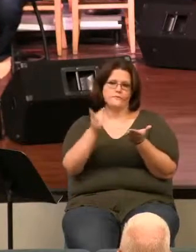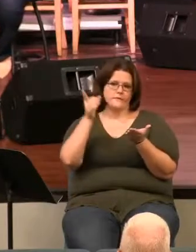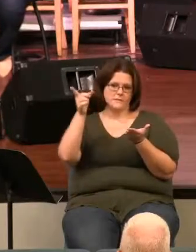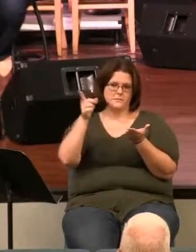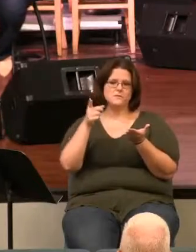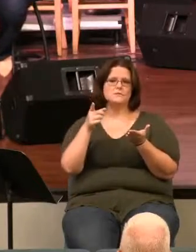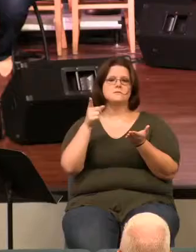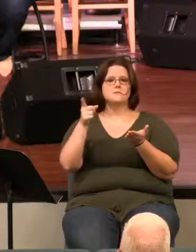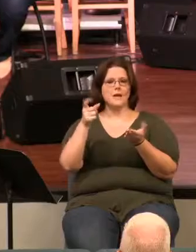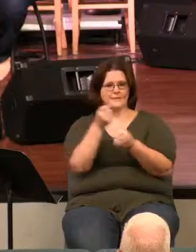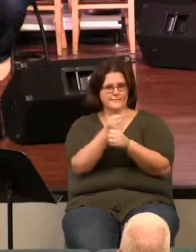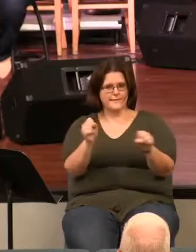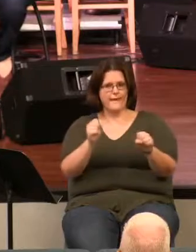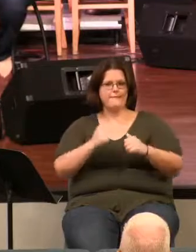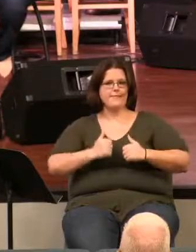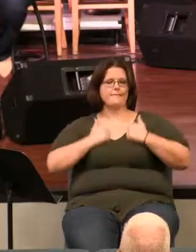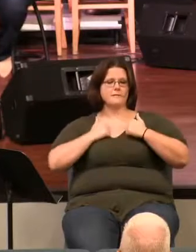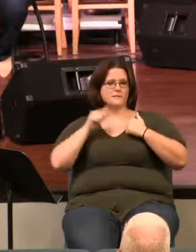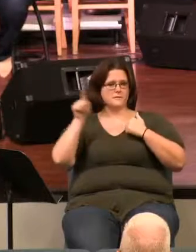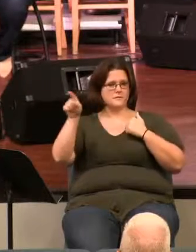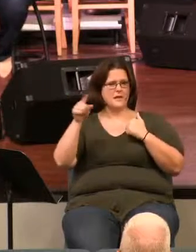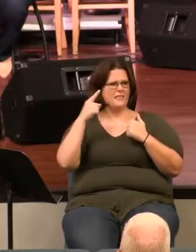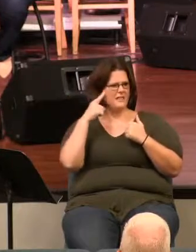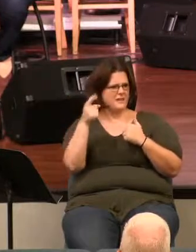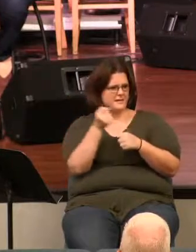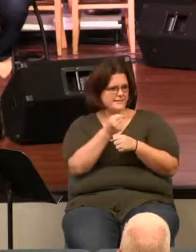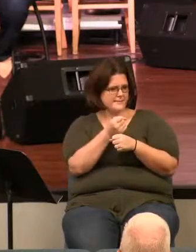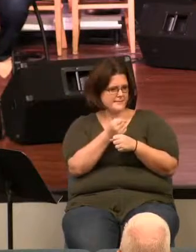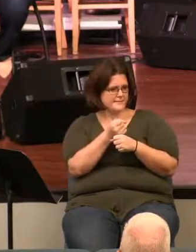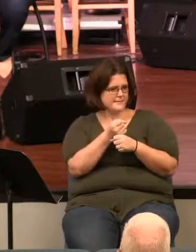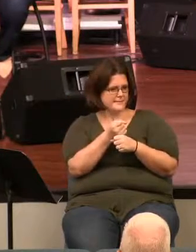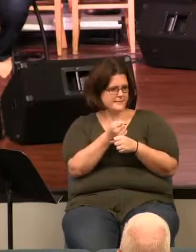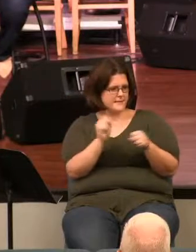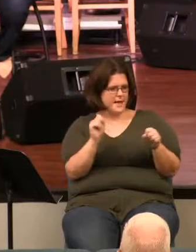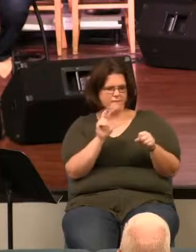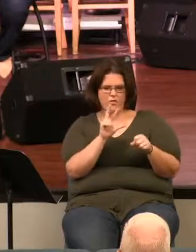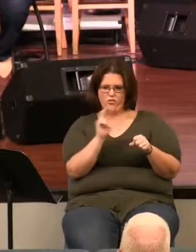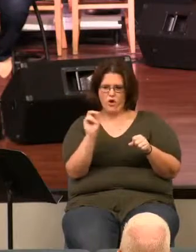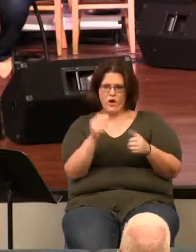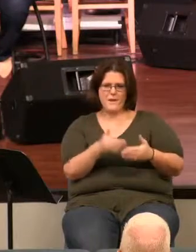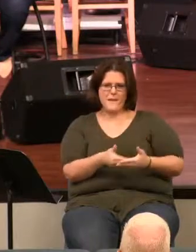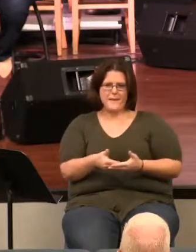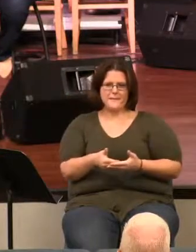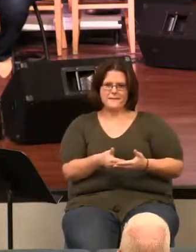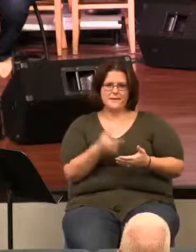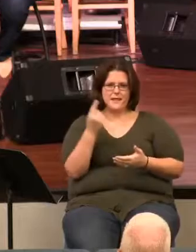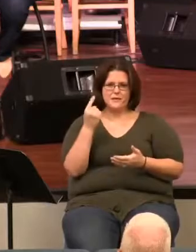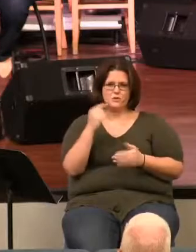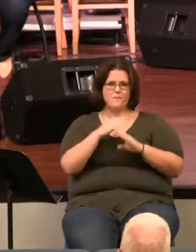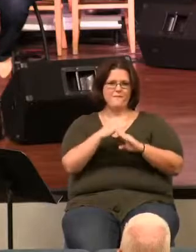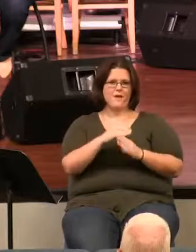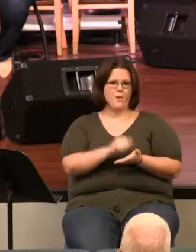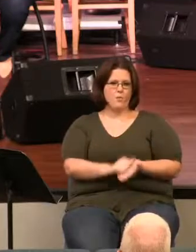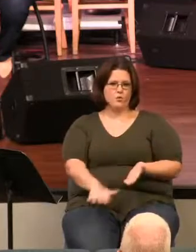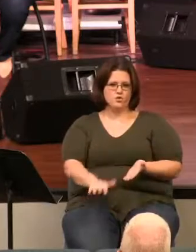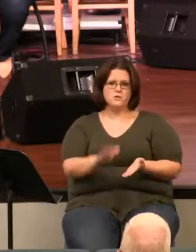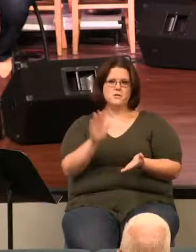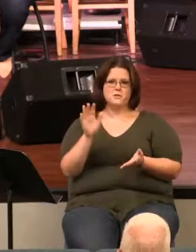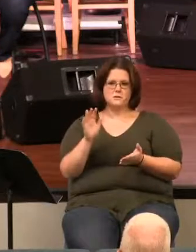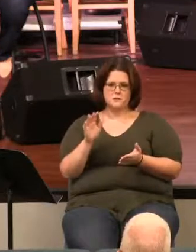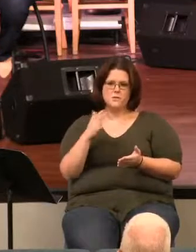front lines of saving lives. I think they said 30-some-odd babies were saved last year. I think that was the number, but I'm not up on